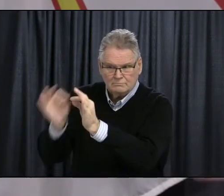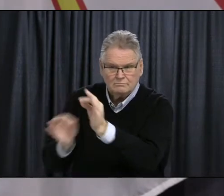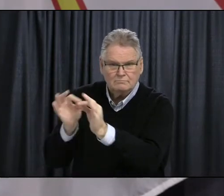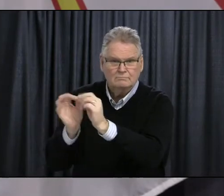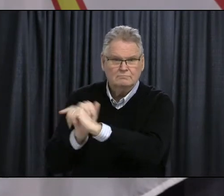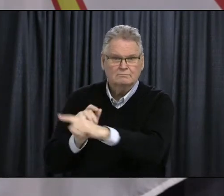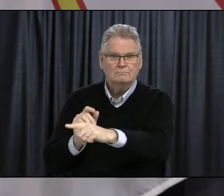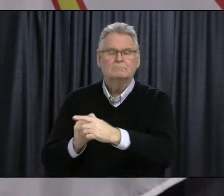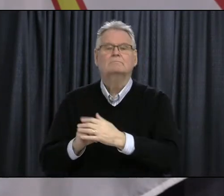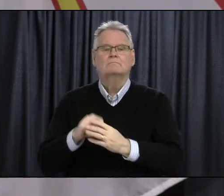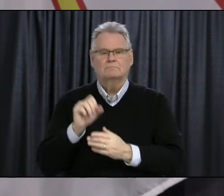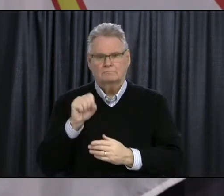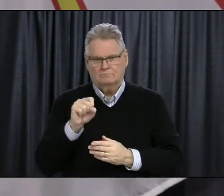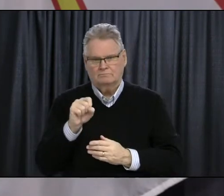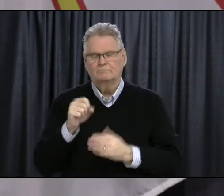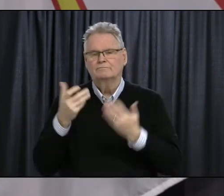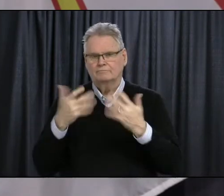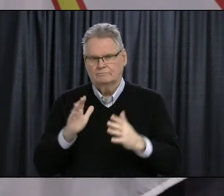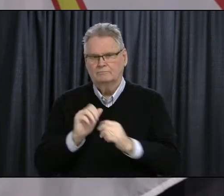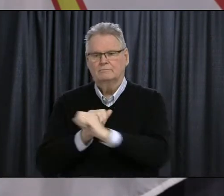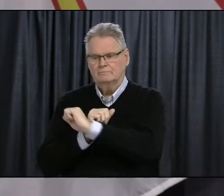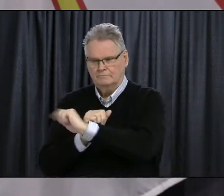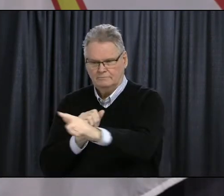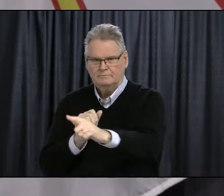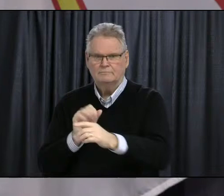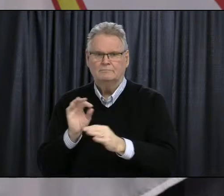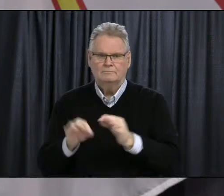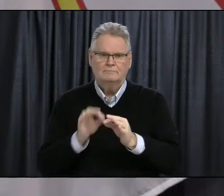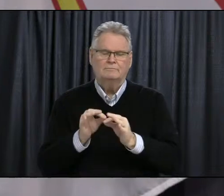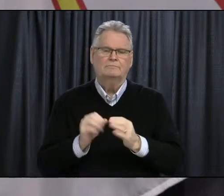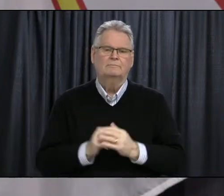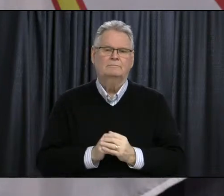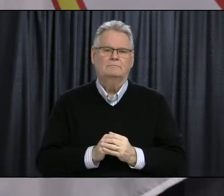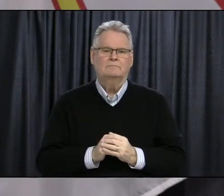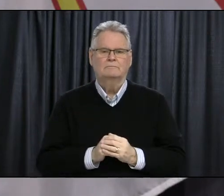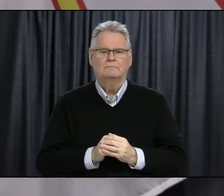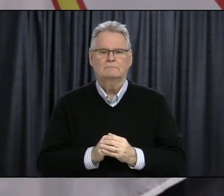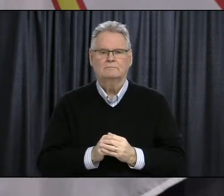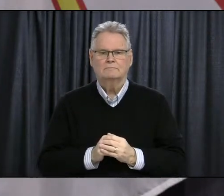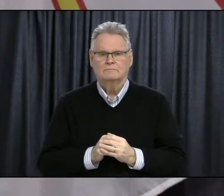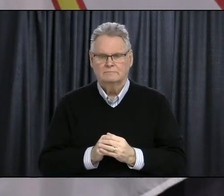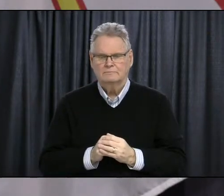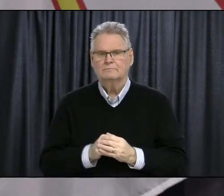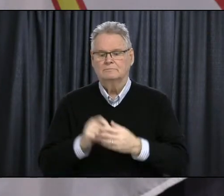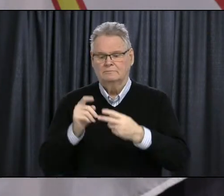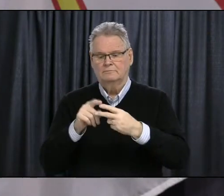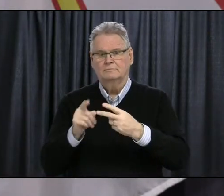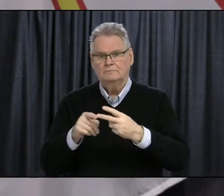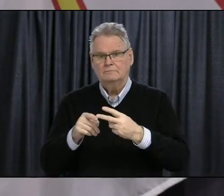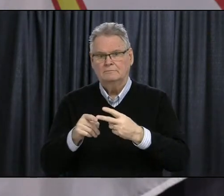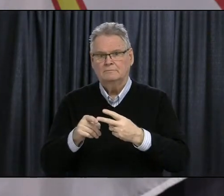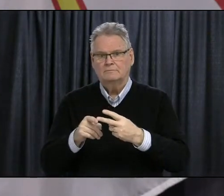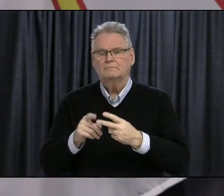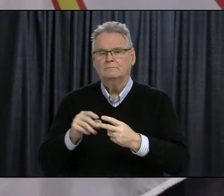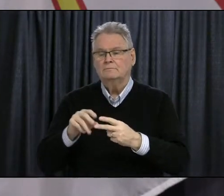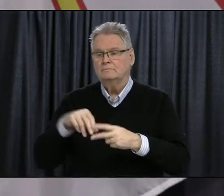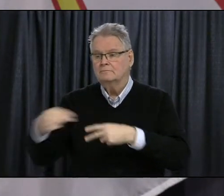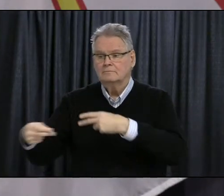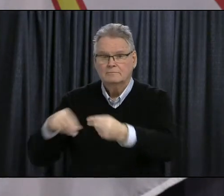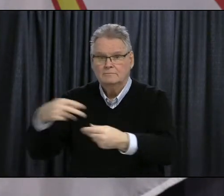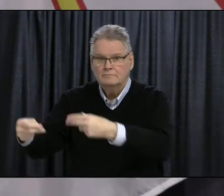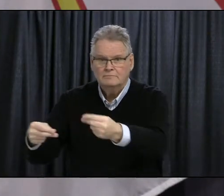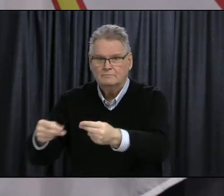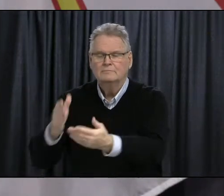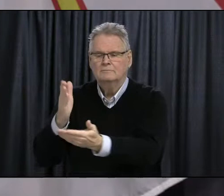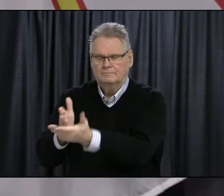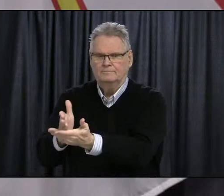have onward spread from the people who are now diagnosed, and we're also doing that backwards contact tracing to see if we can find a source. So we have to test